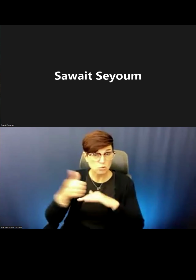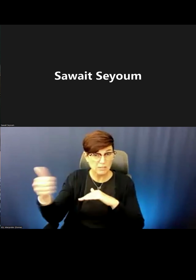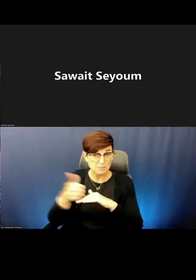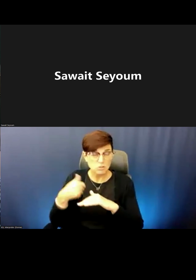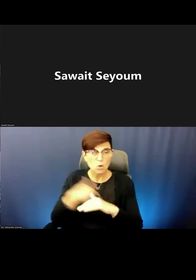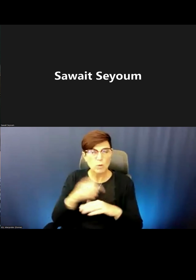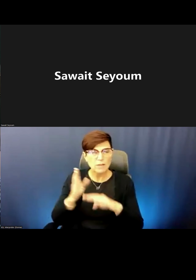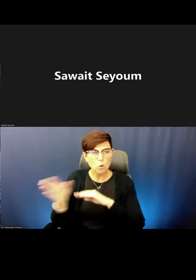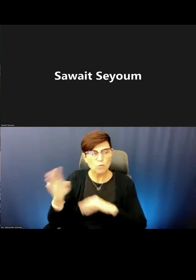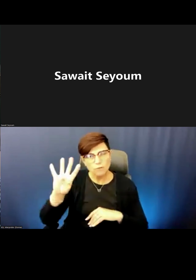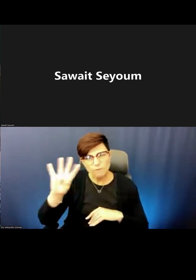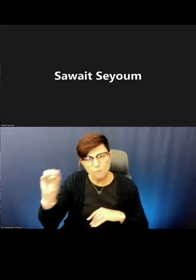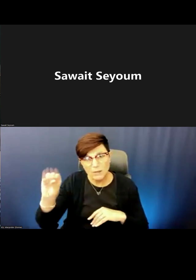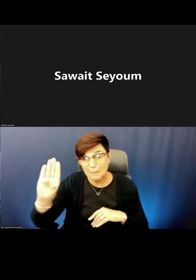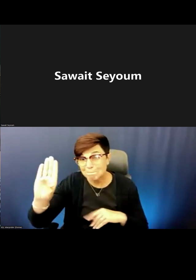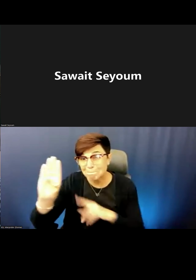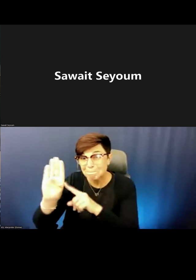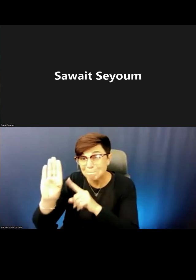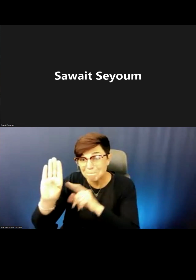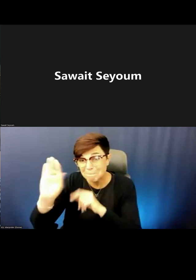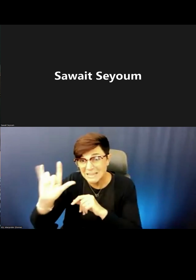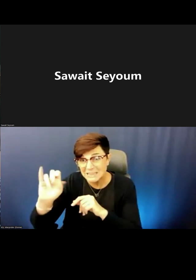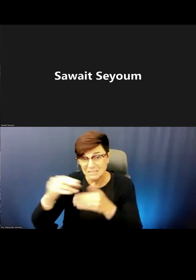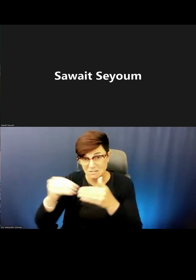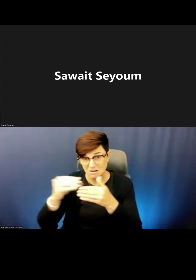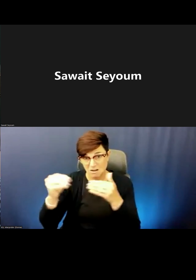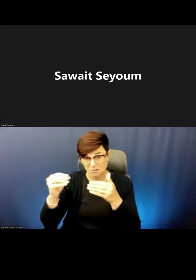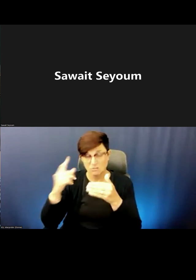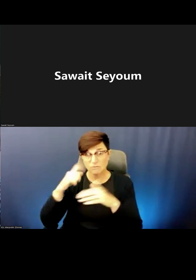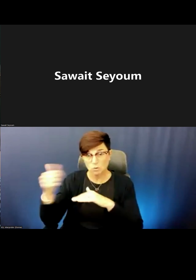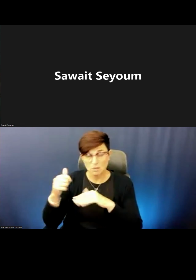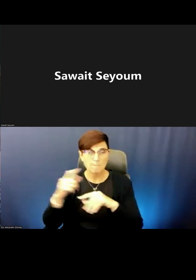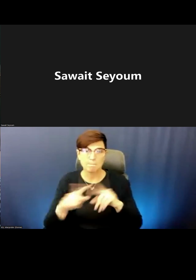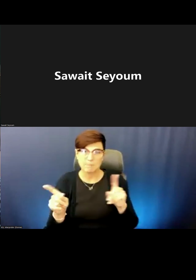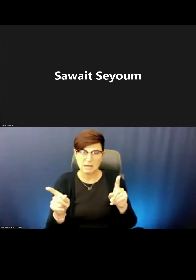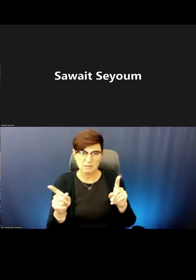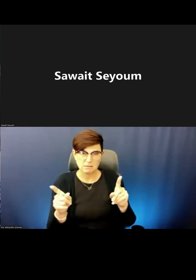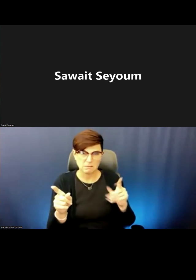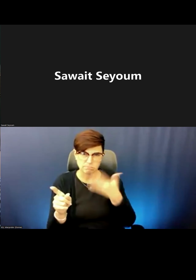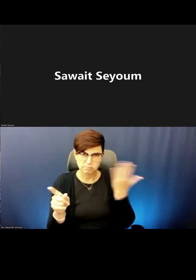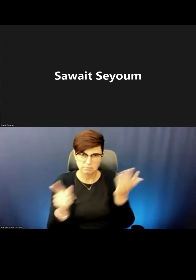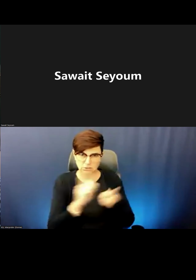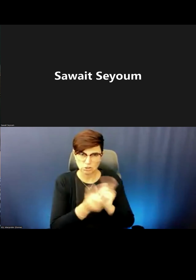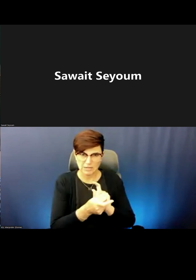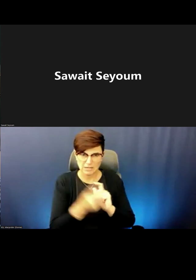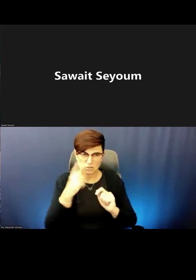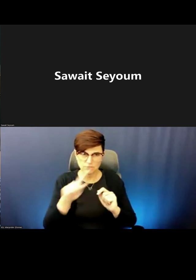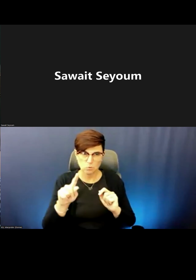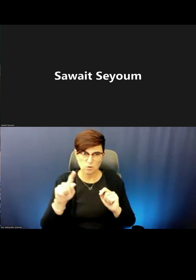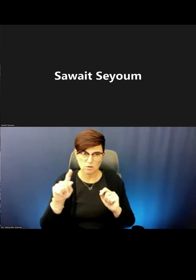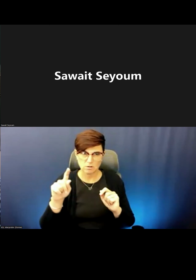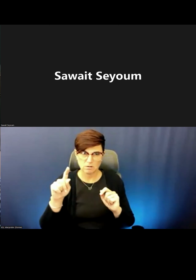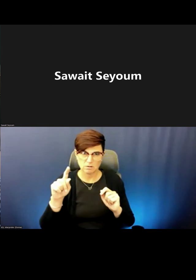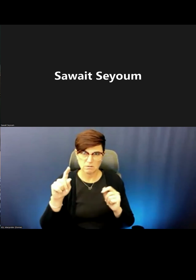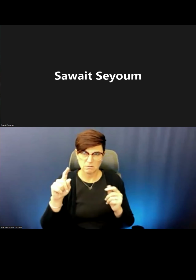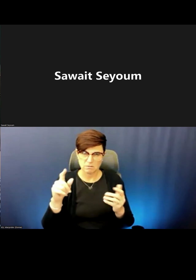in federal revenue coming in, and there was zero plan to address aging and disability from Caltrans perspective. It's been